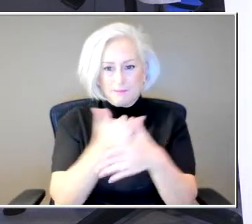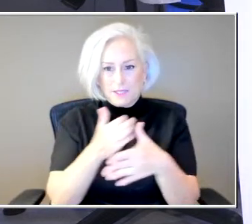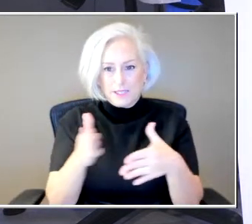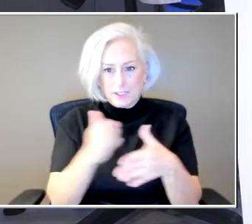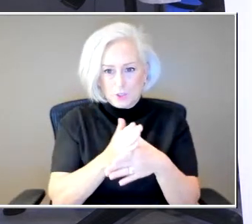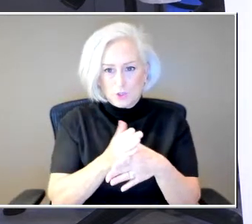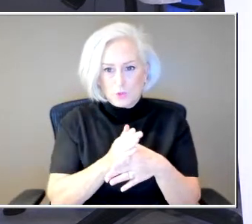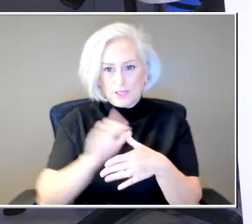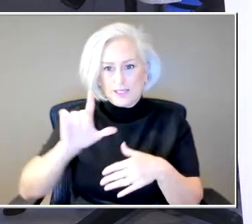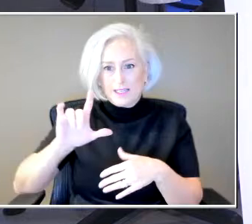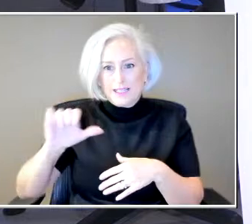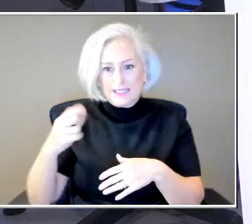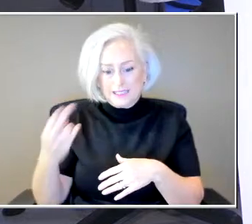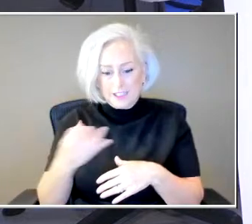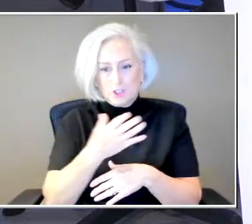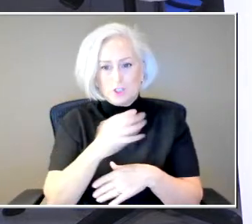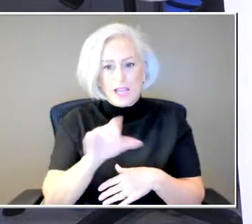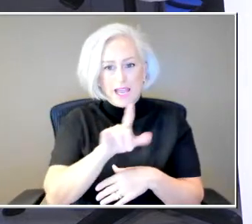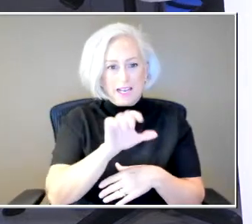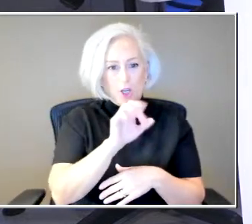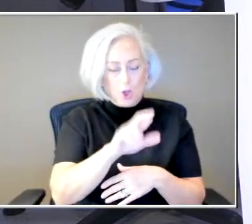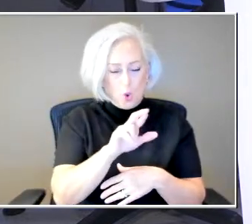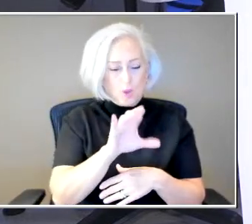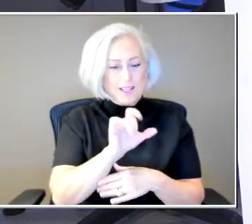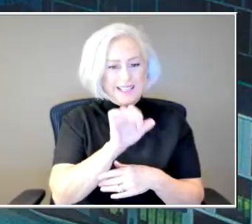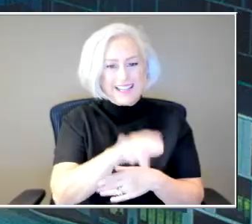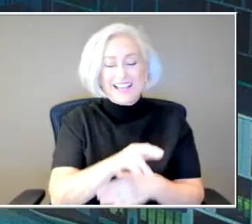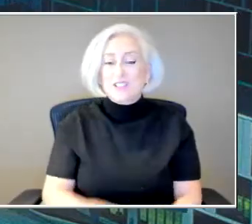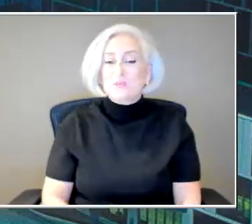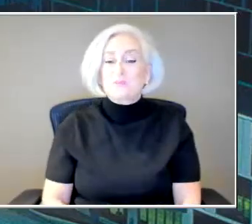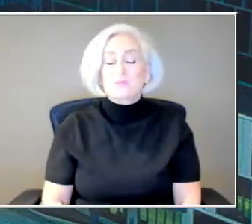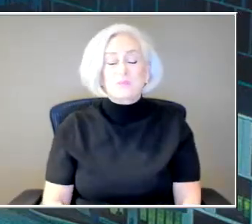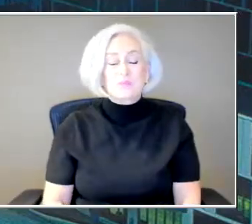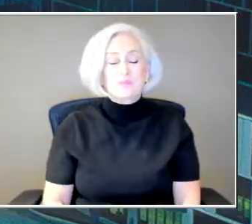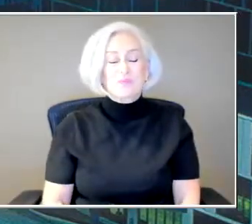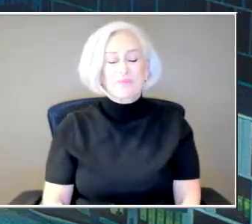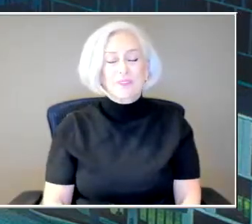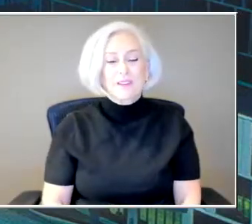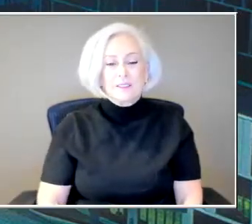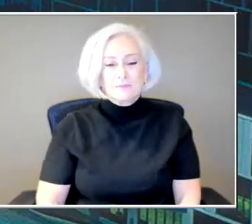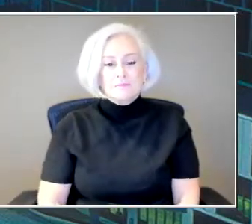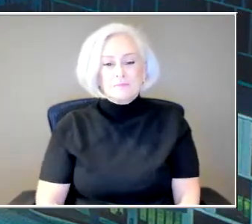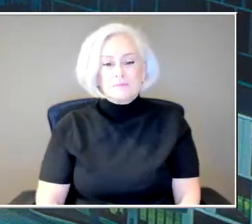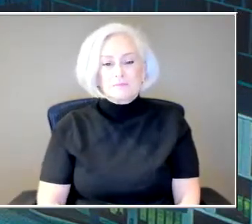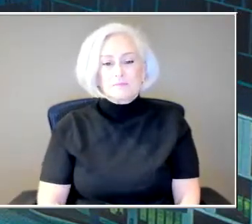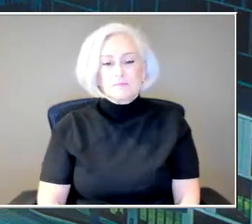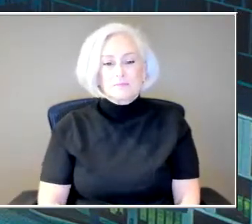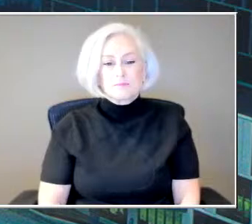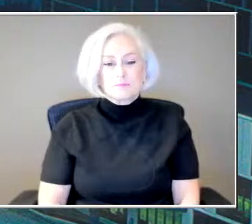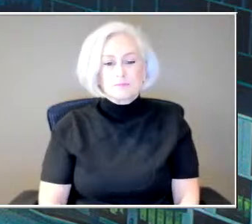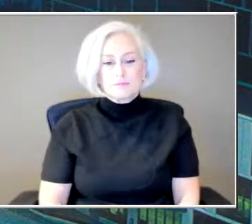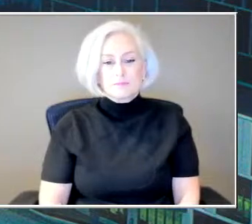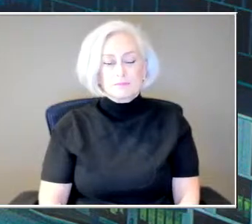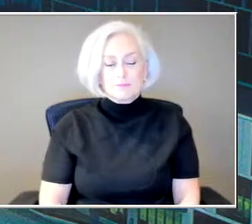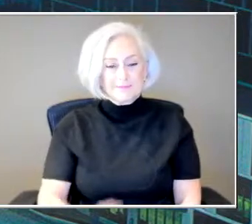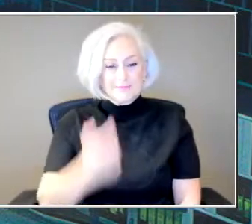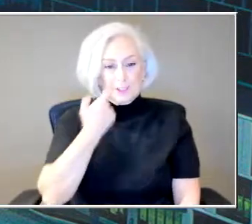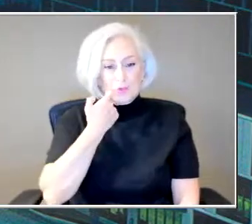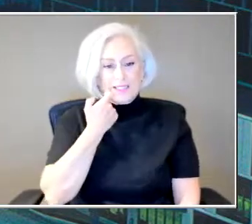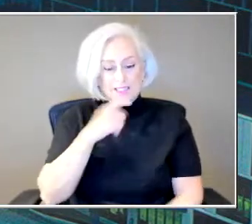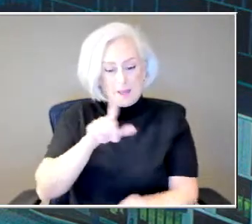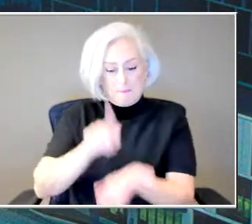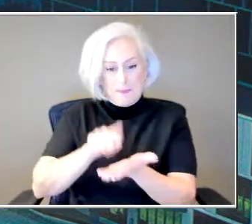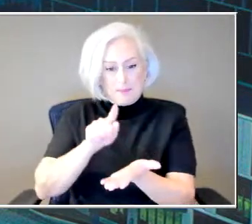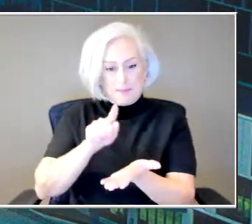young people in colon cancer? Good question. Great question. So there's a recent publication which looked at patients